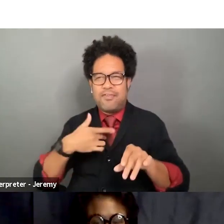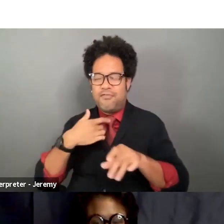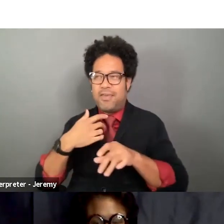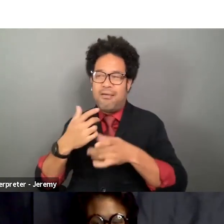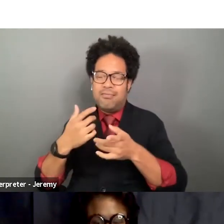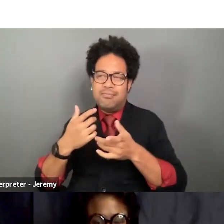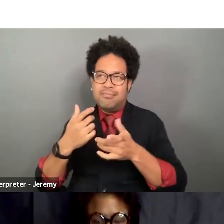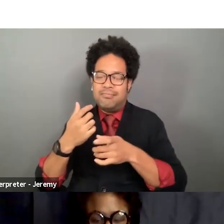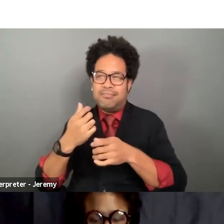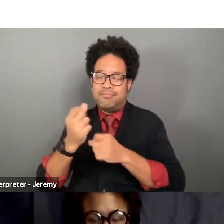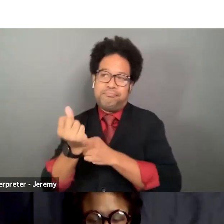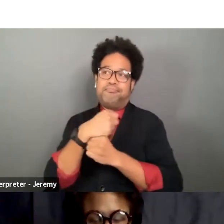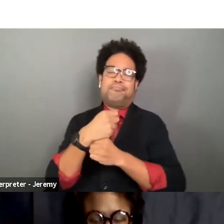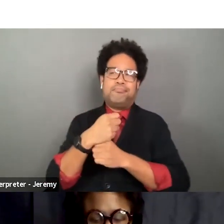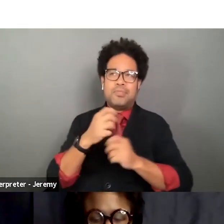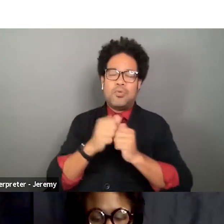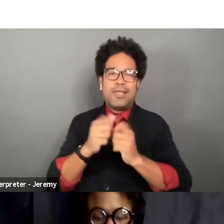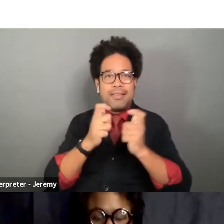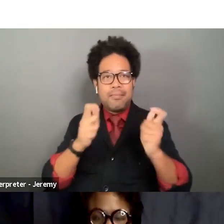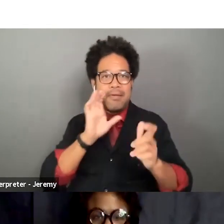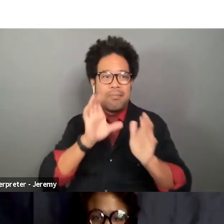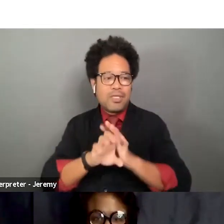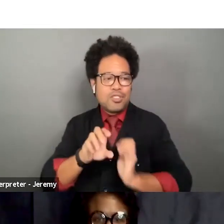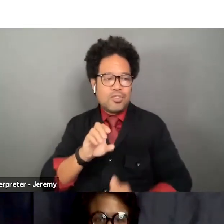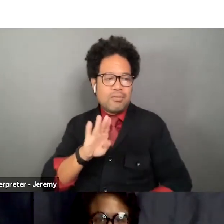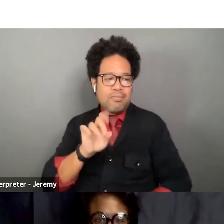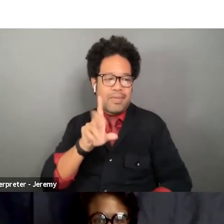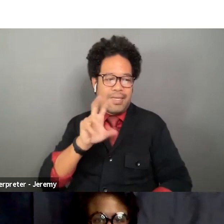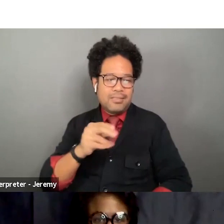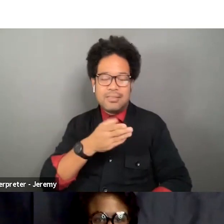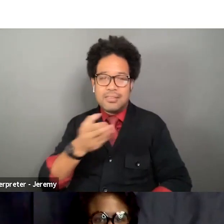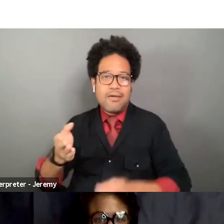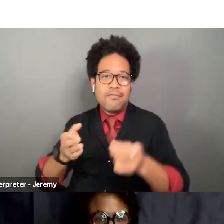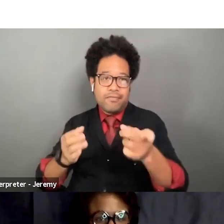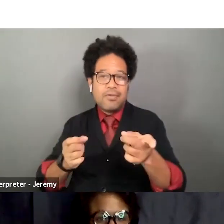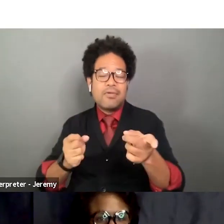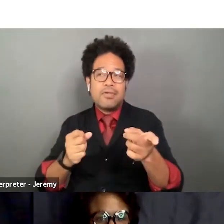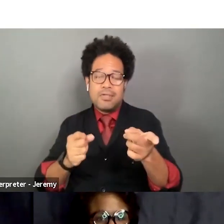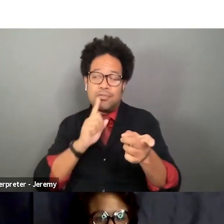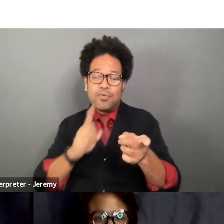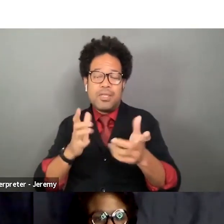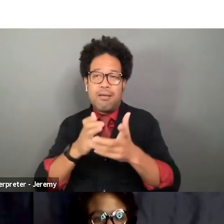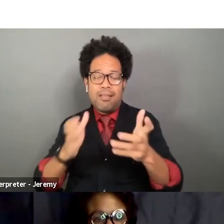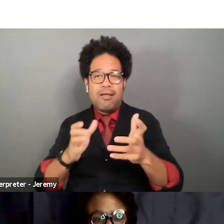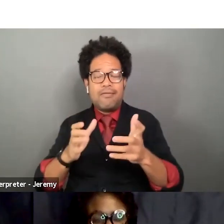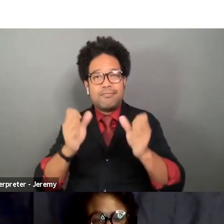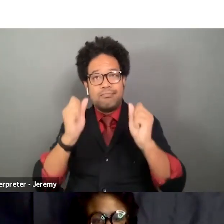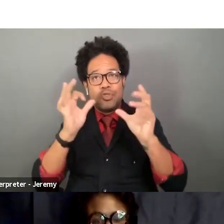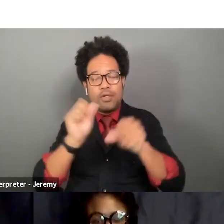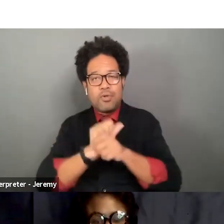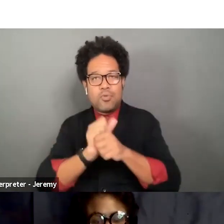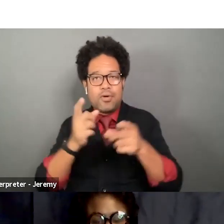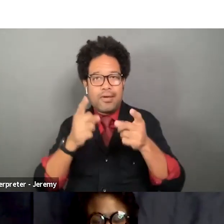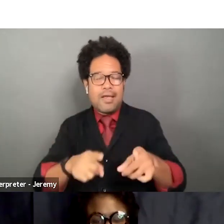stuff, which I completely understand, you really need to start focusing on local. There's a lot of really incredible work that is happening. We can also look at